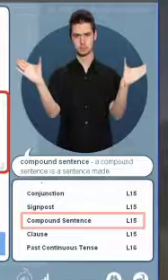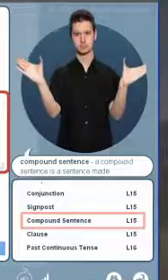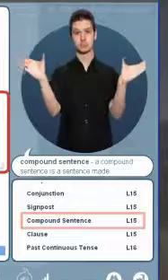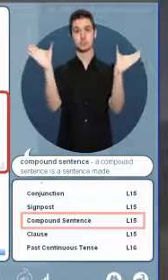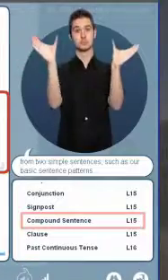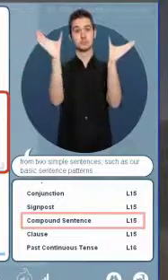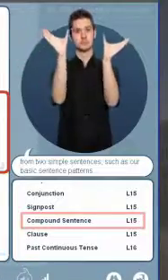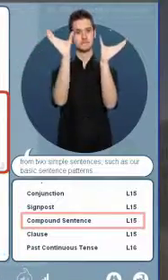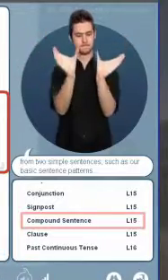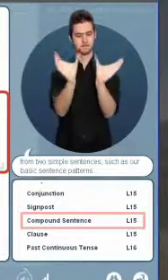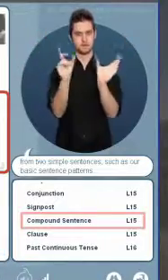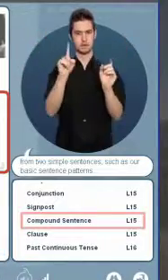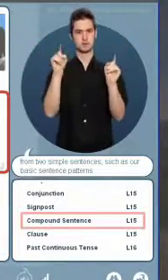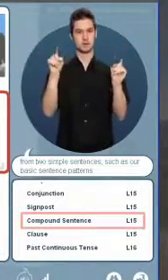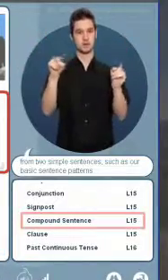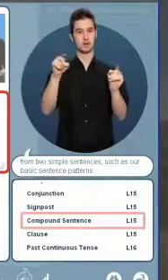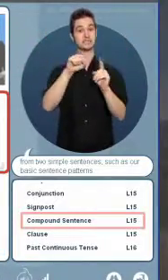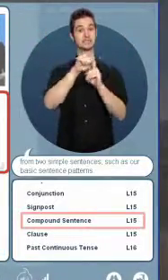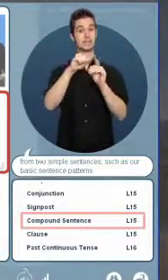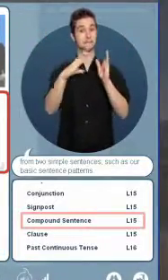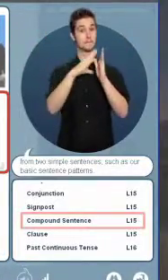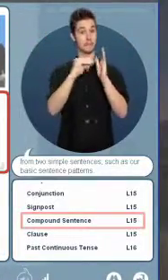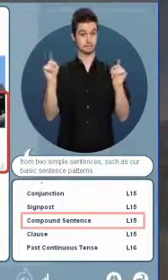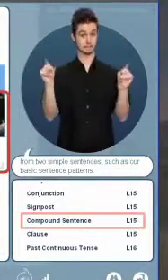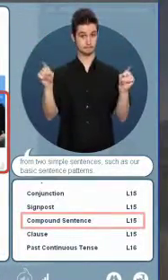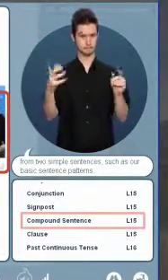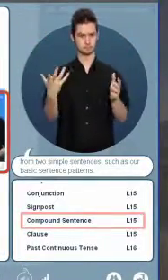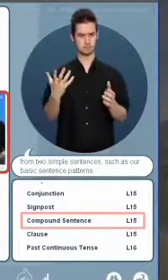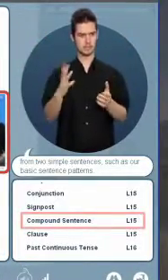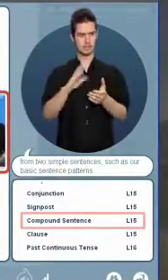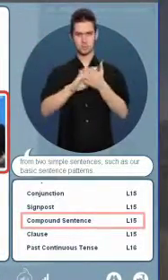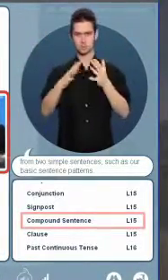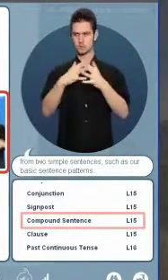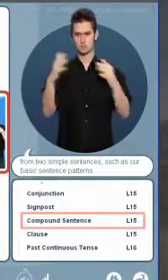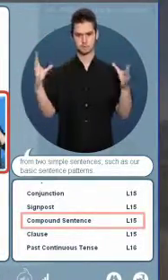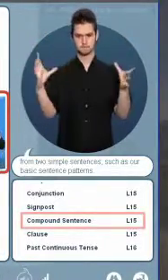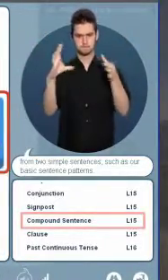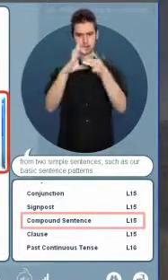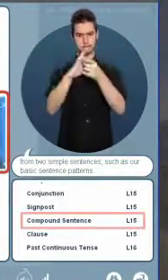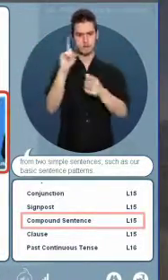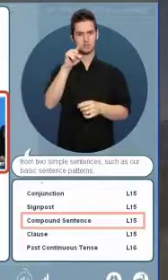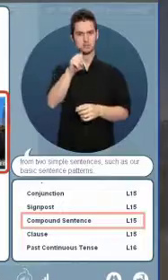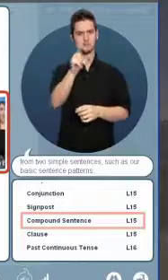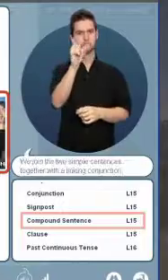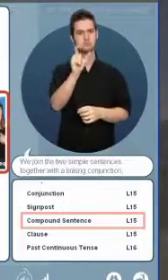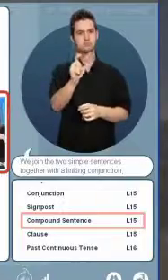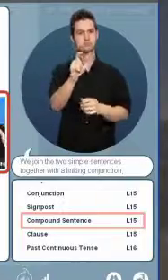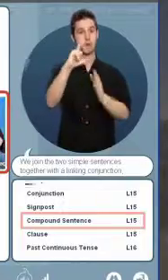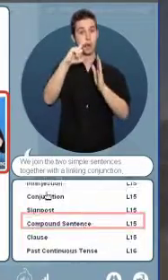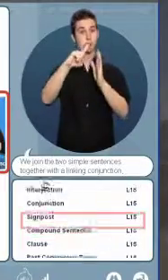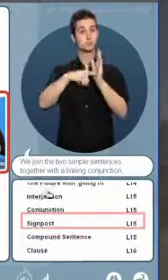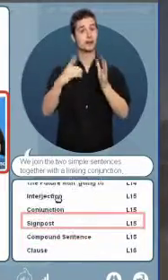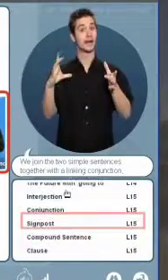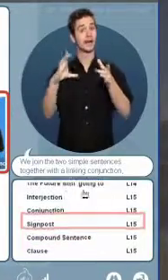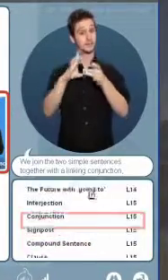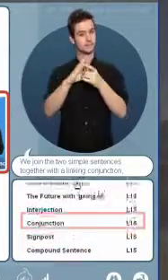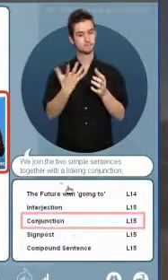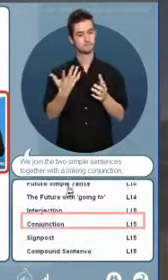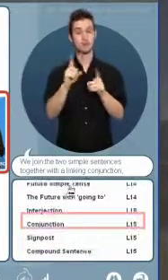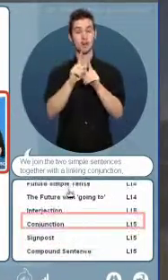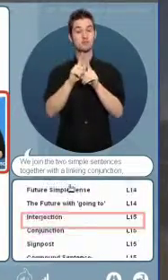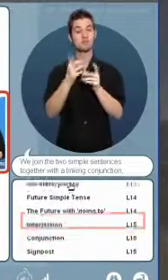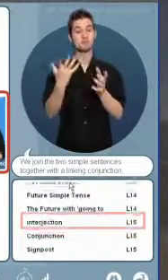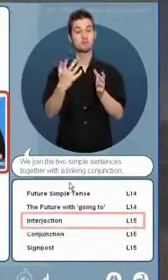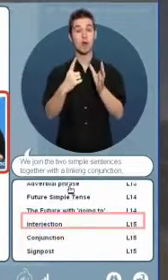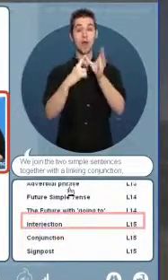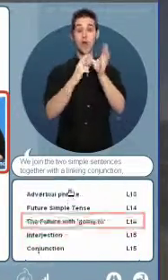A compound sentence is a sentence made up of two simple sentences, such as our basic sentence patterns,